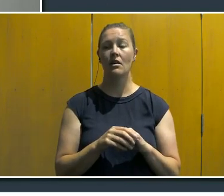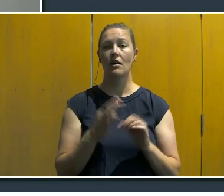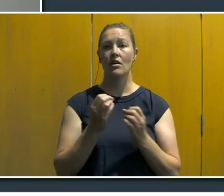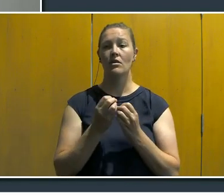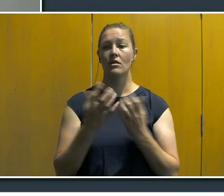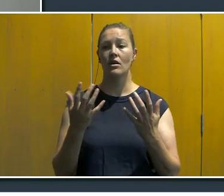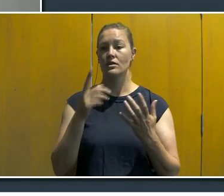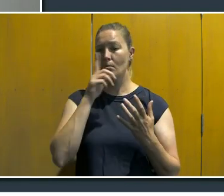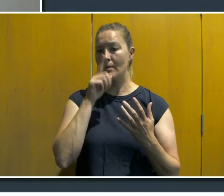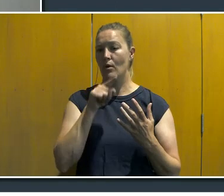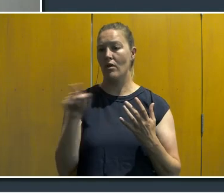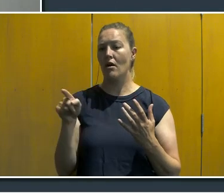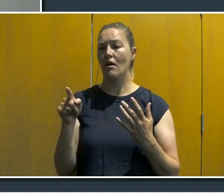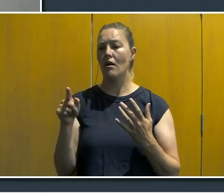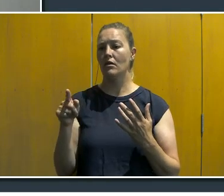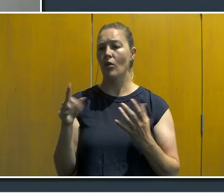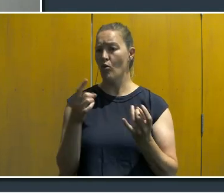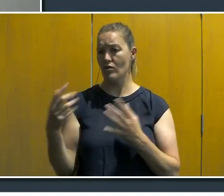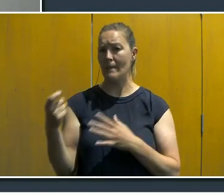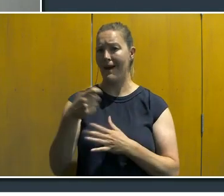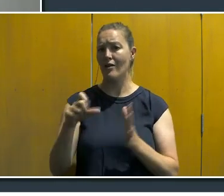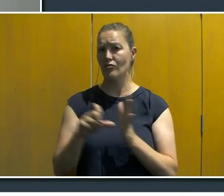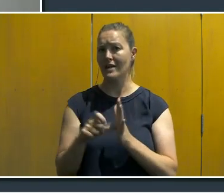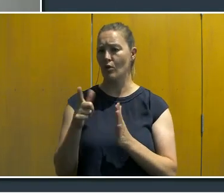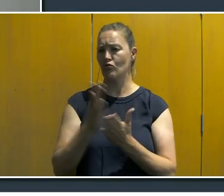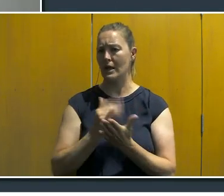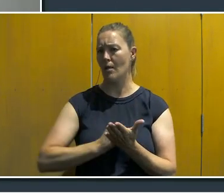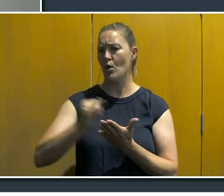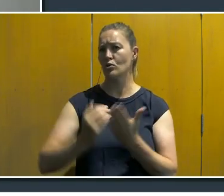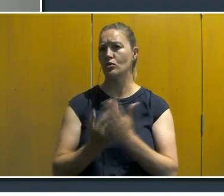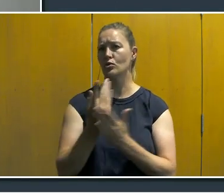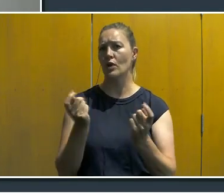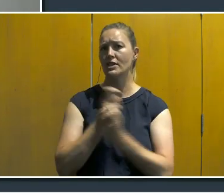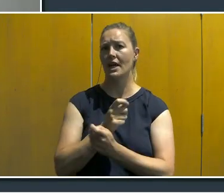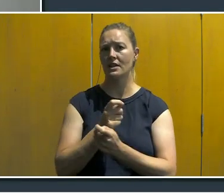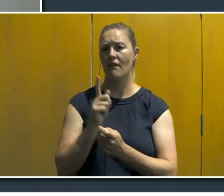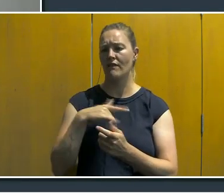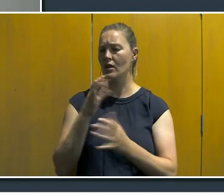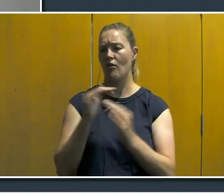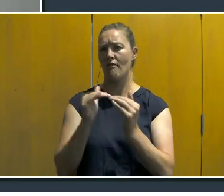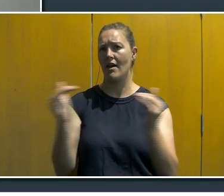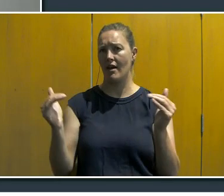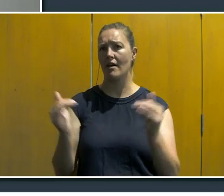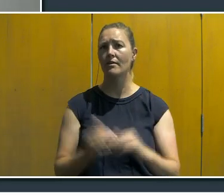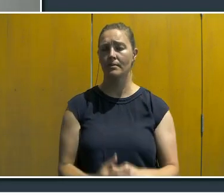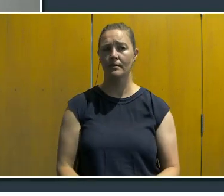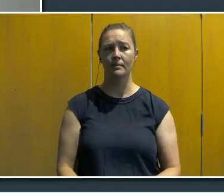rural ratepayers, and they were very opposed to it because they thought it was unfair.